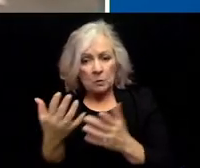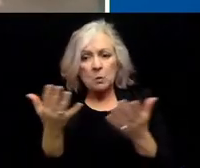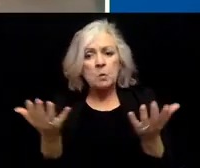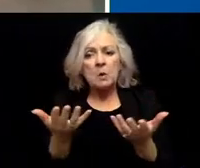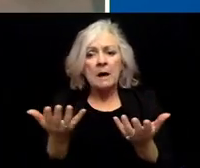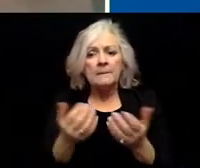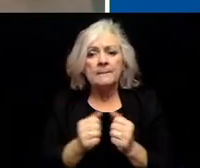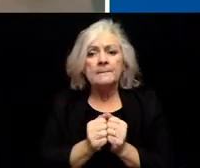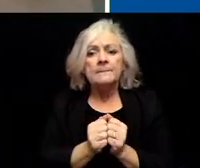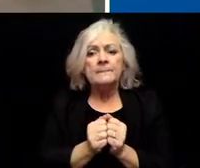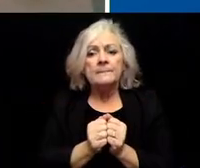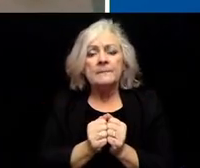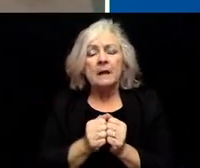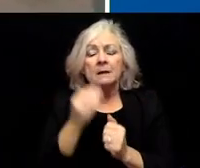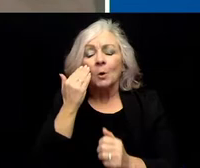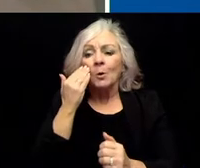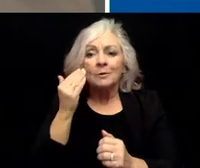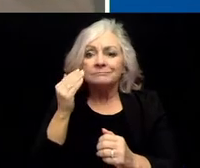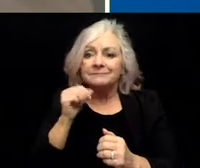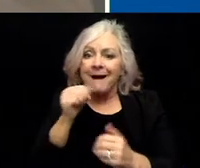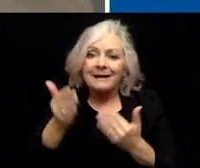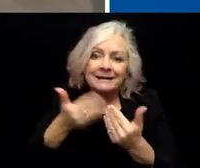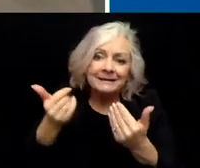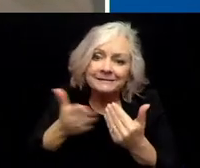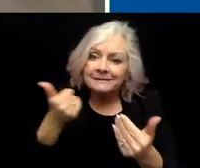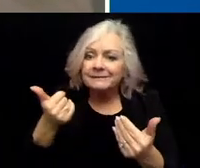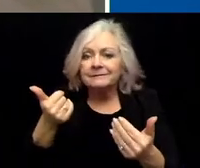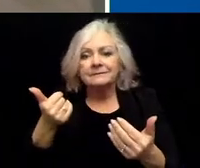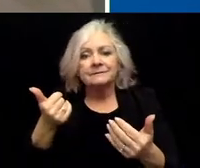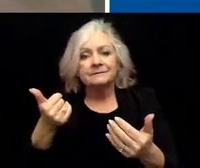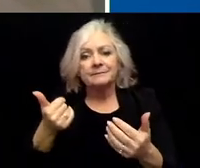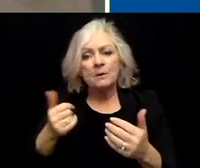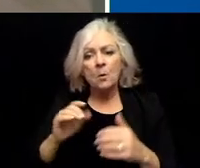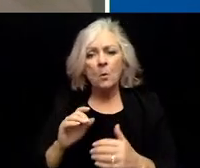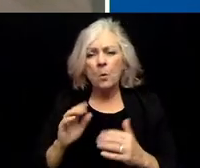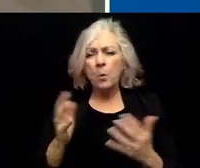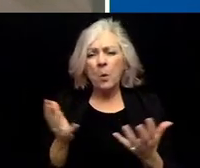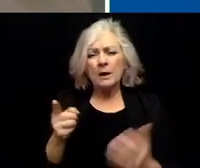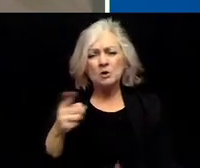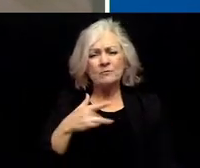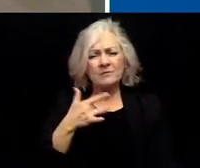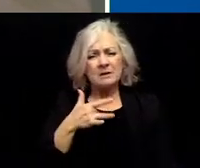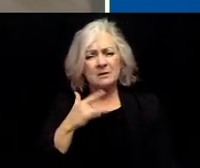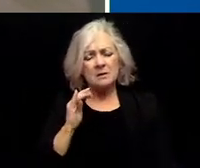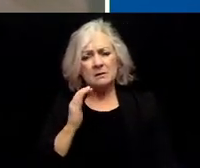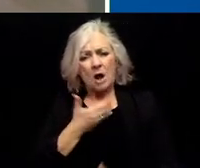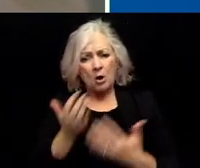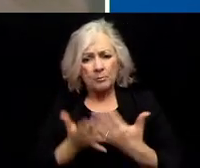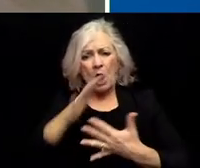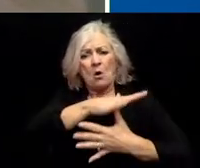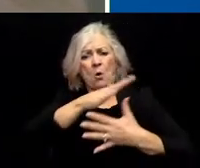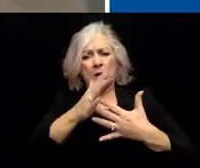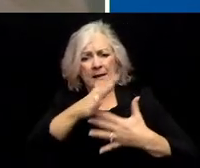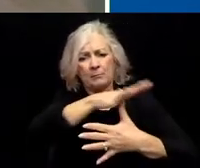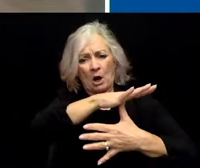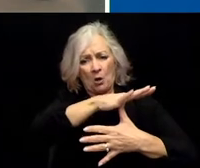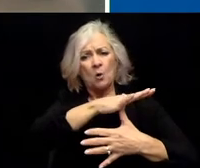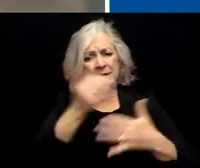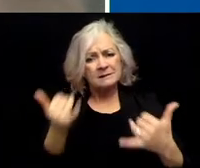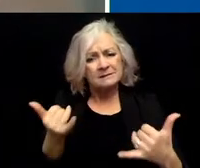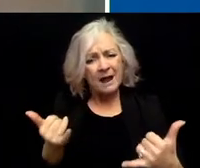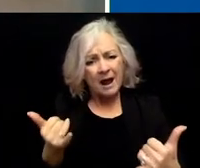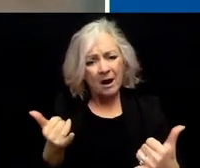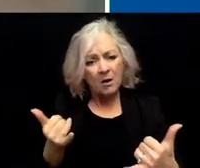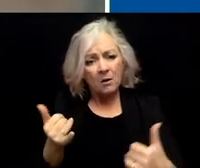There are no easy wins, but I guess in a sense, where should the priorities be right now to make the fastest progress we can? Because I mentioned the sort of